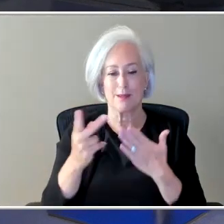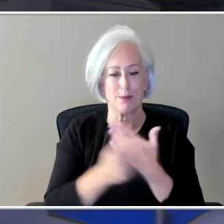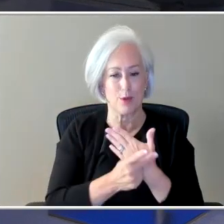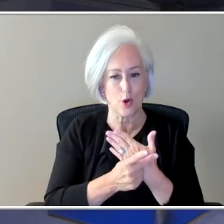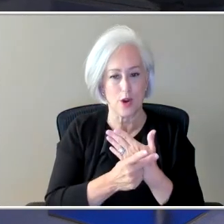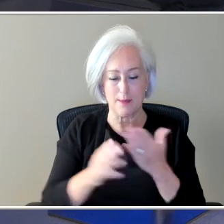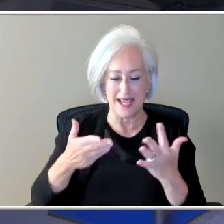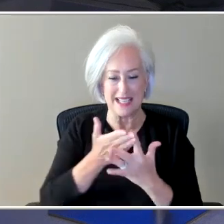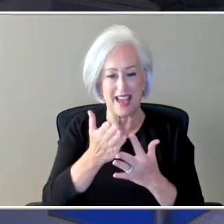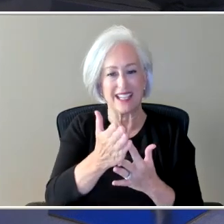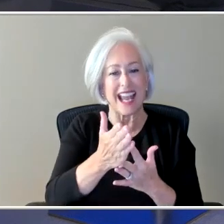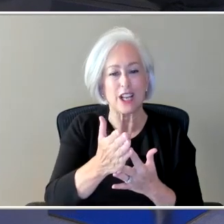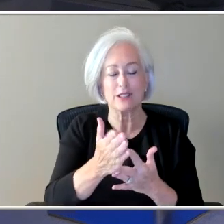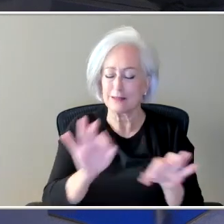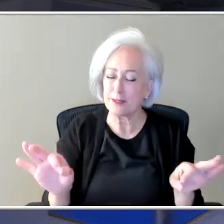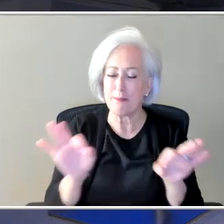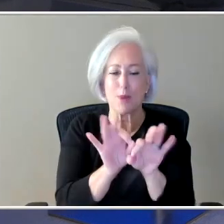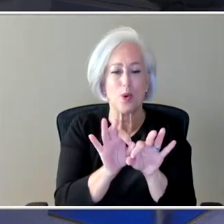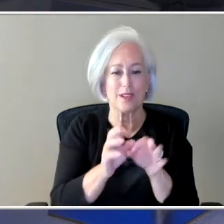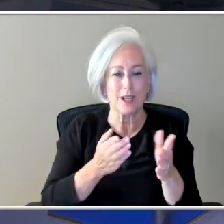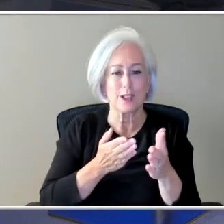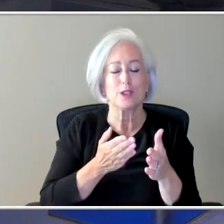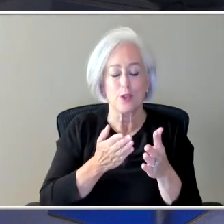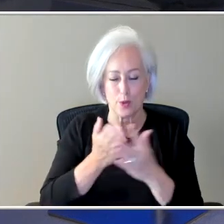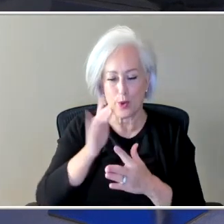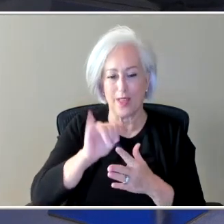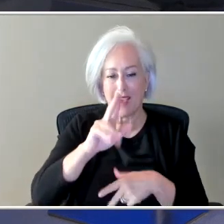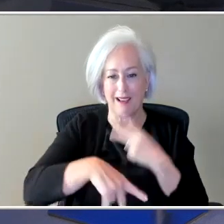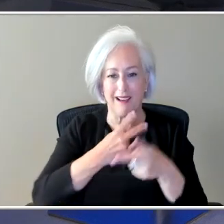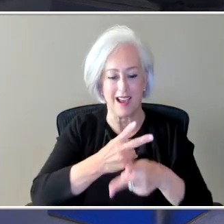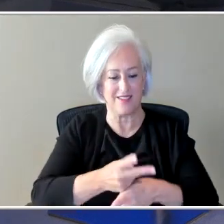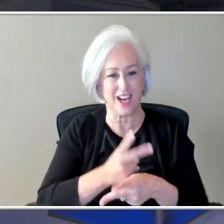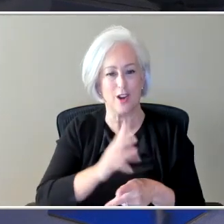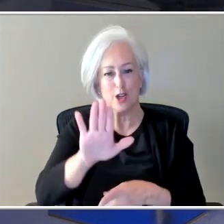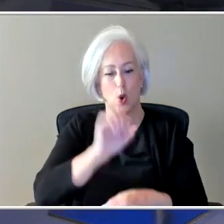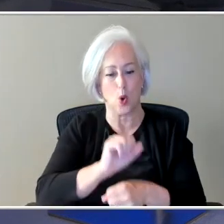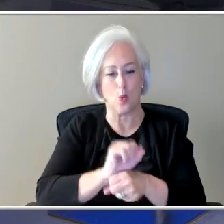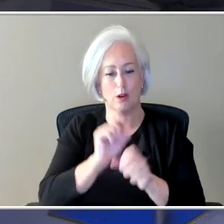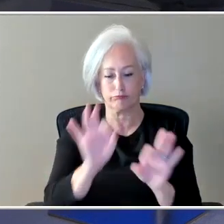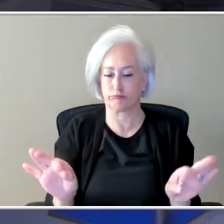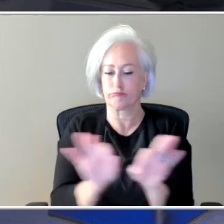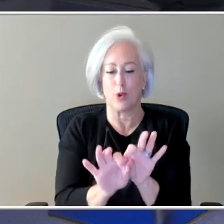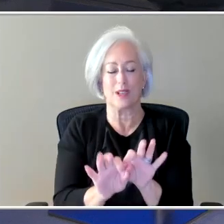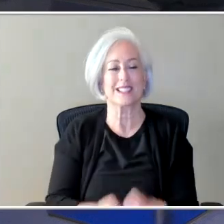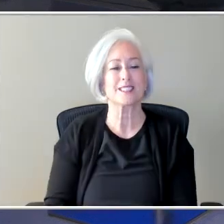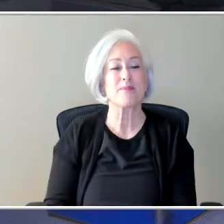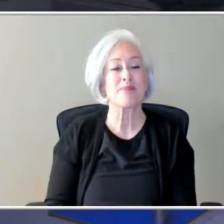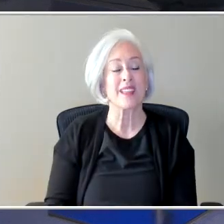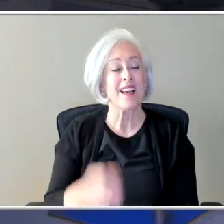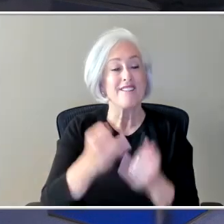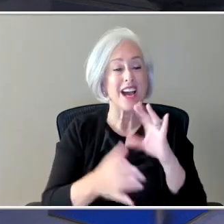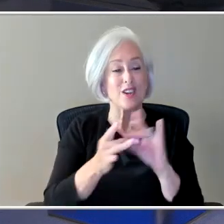confusing time in these situations. So your work is noticed. Please know that. I want to get our takeaways. And Jason, I'm going to start with you. What's